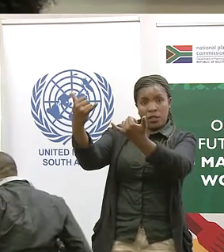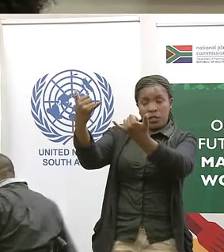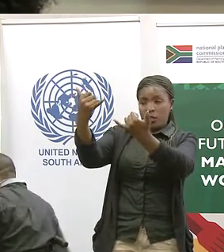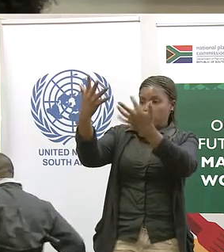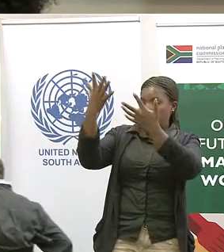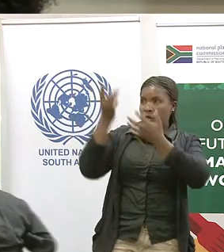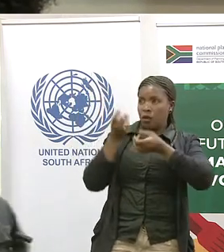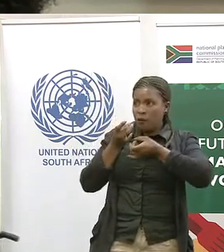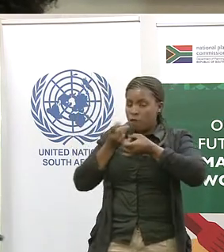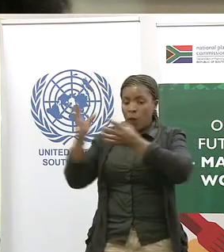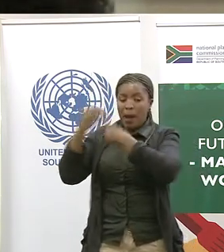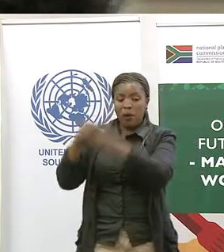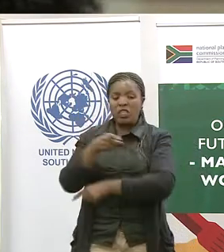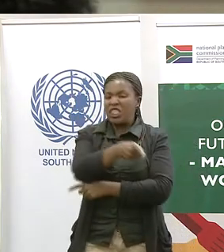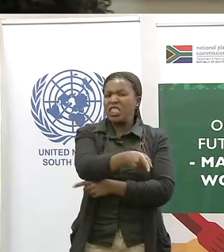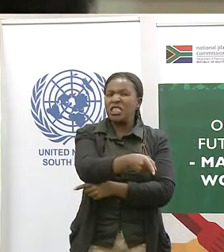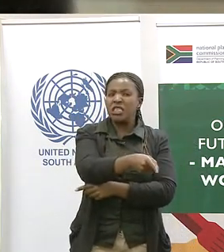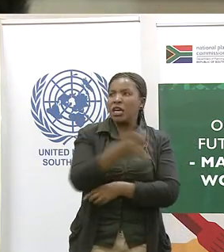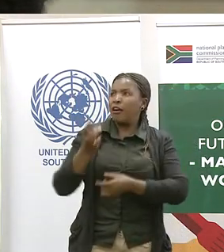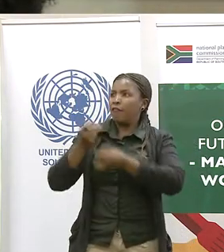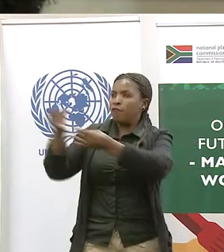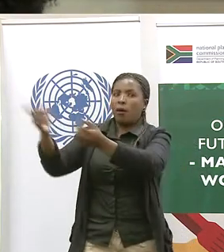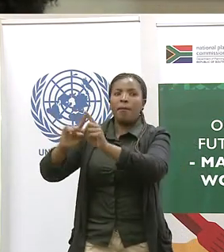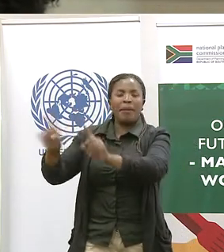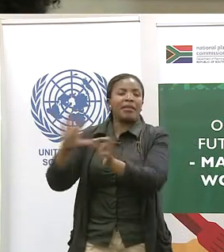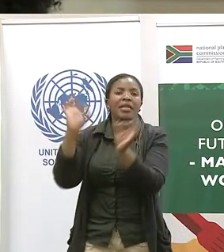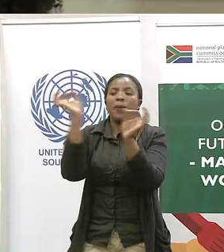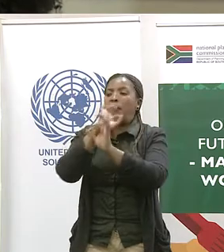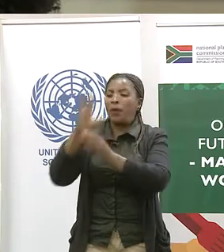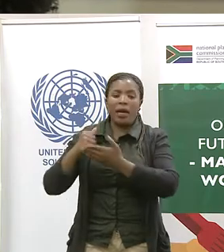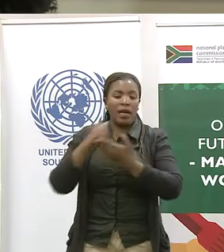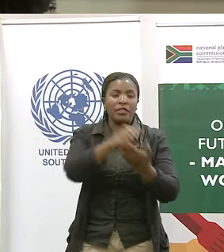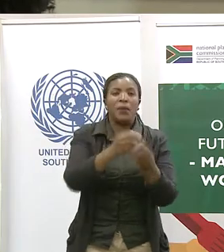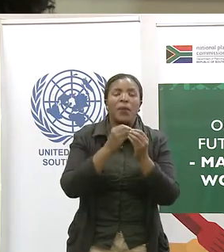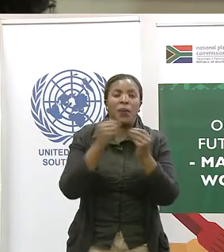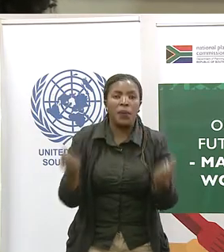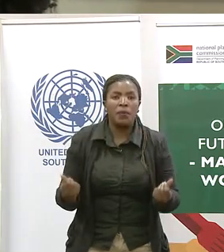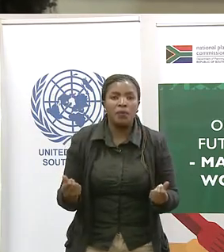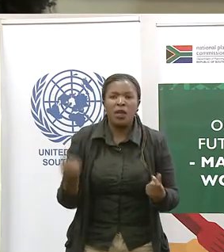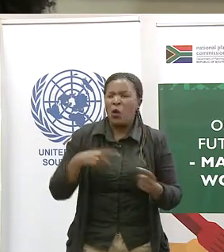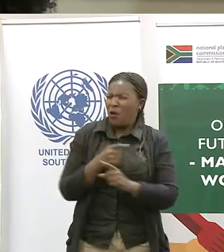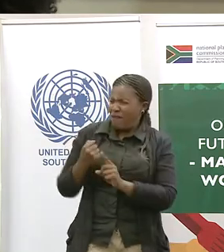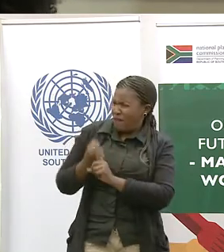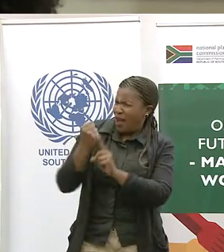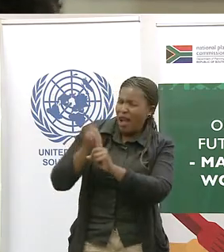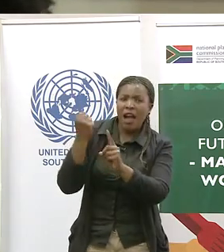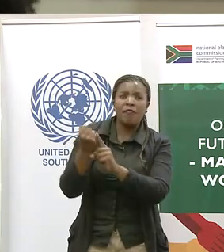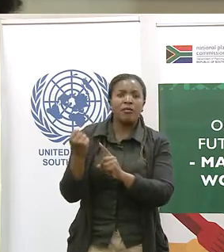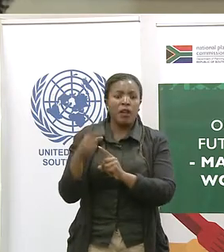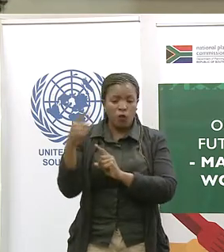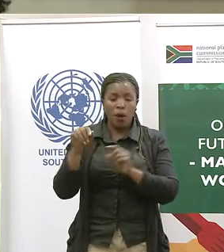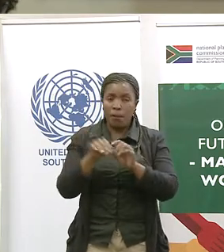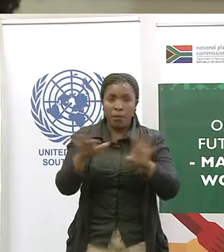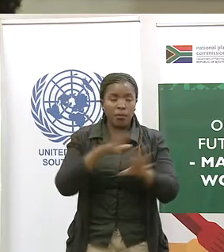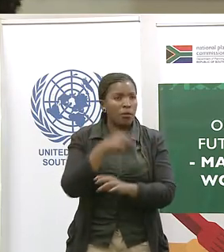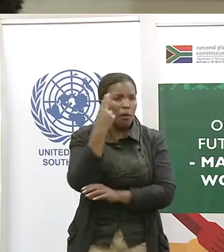schools. We need mobility instructors in these schools to ensure that blind kids are able to move around